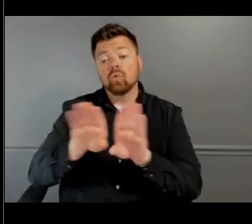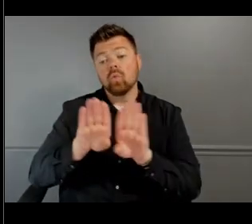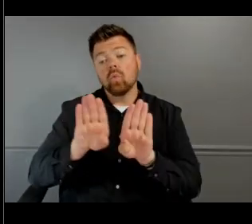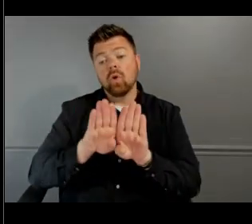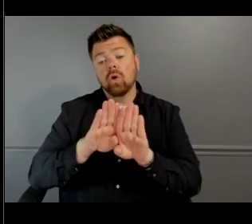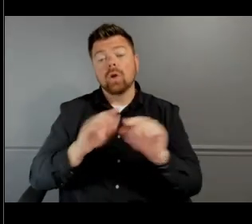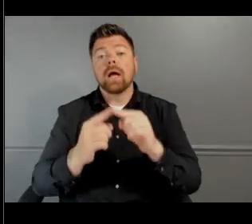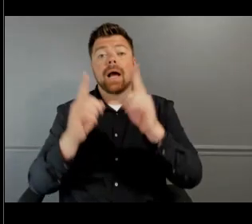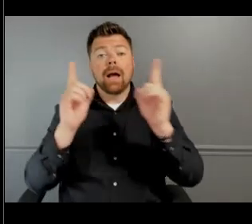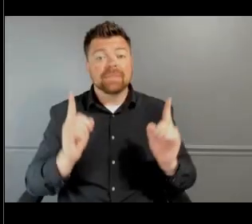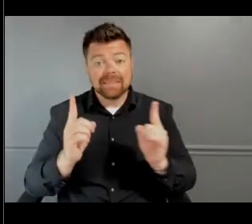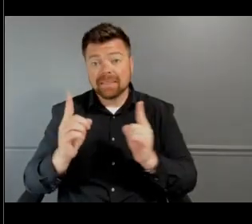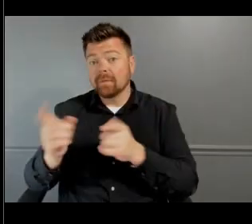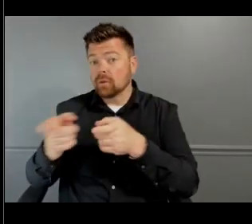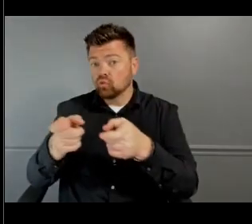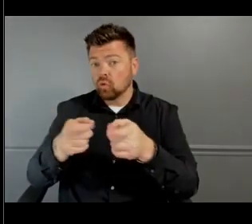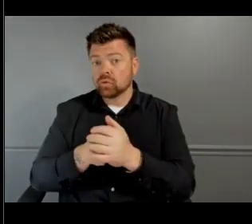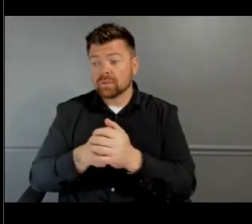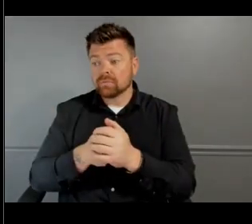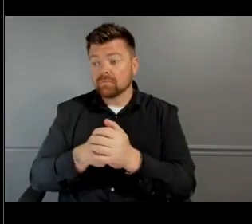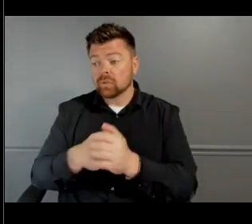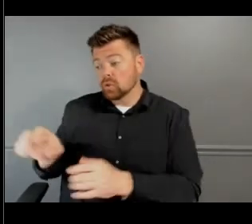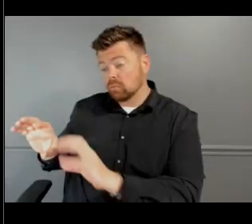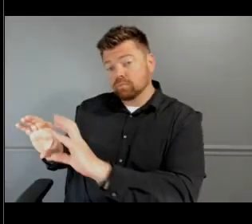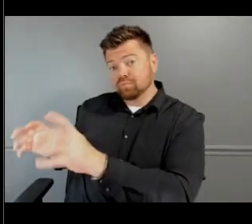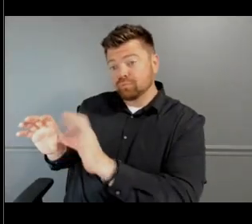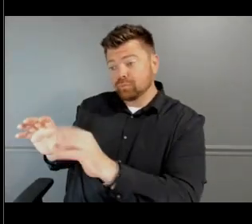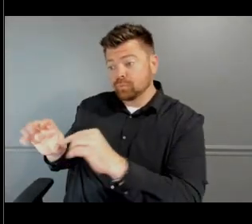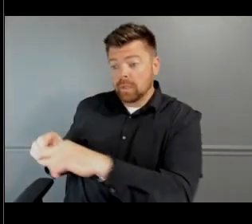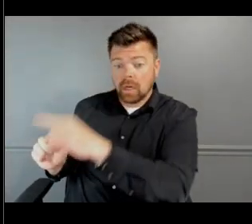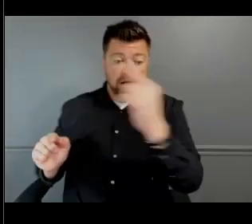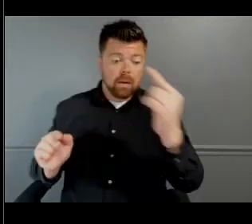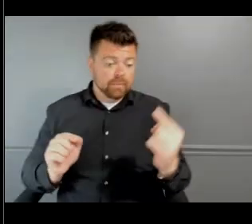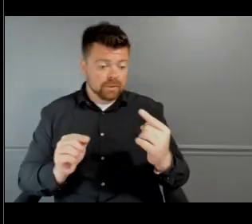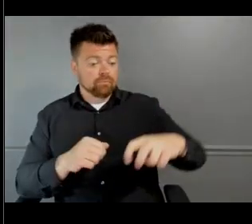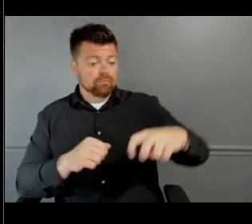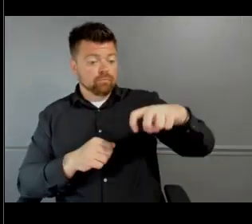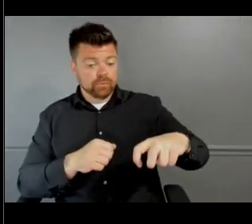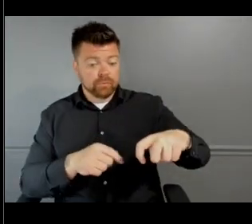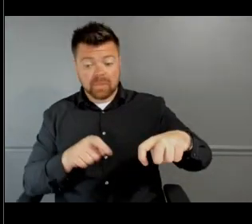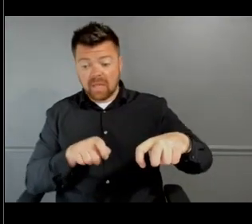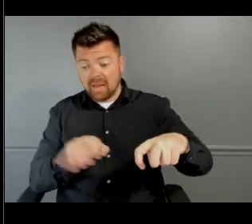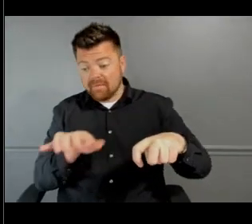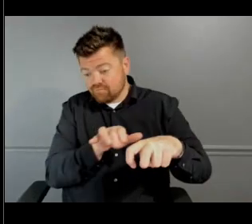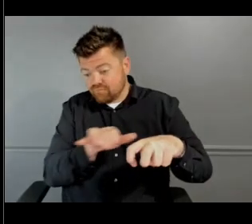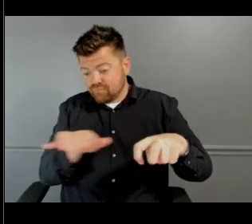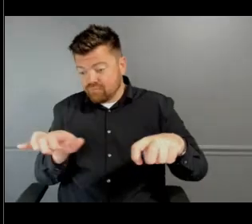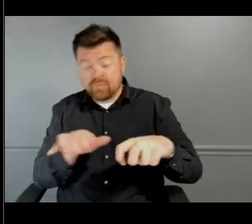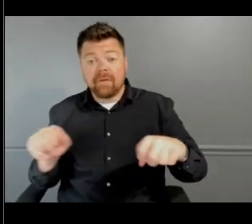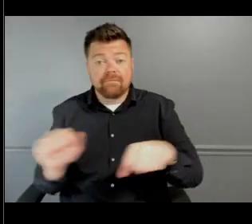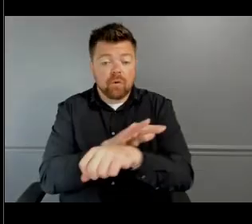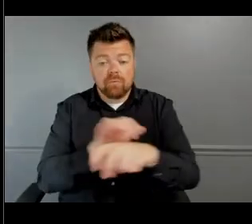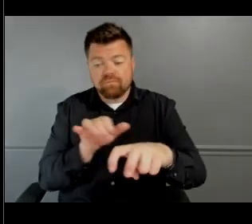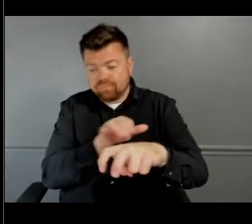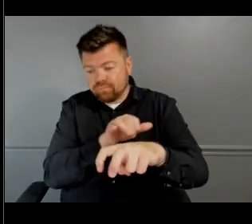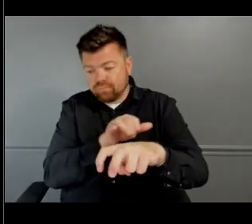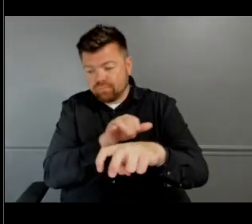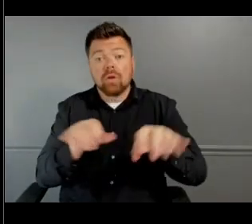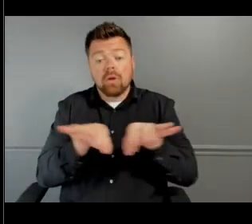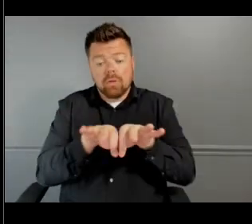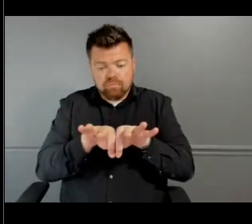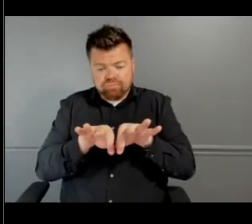opposite the controls and must run the full width of the stall, starting